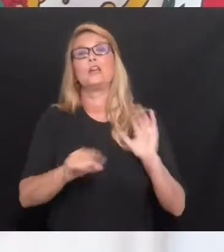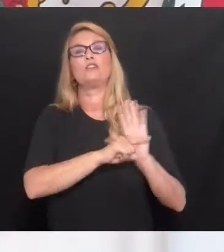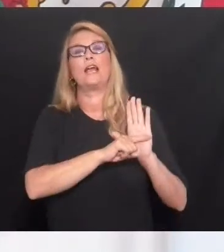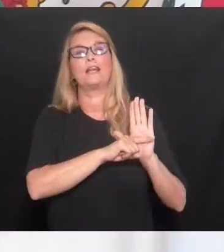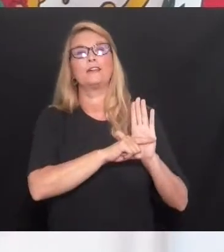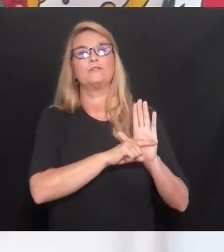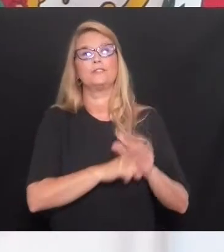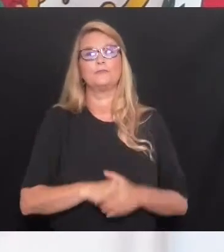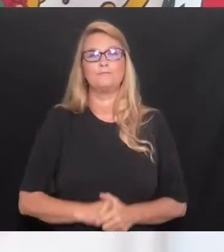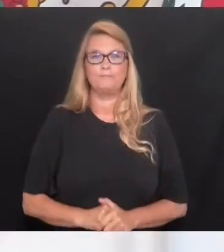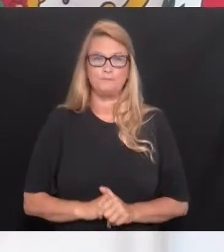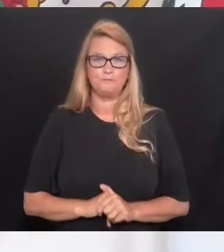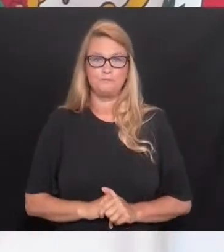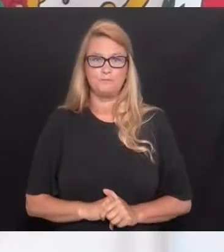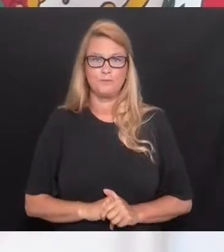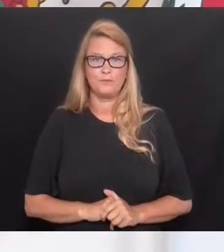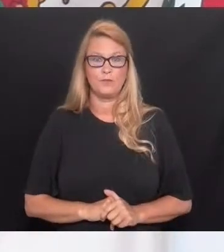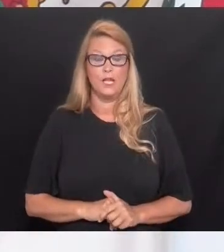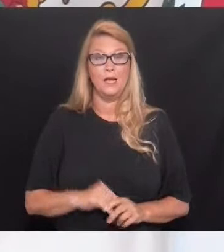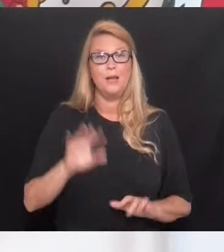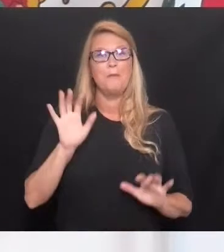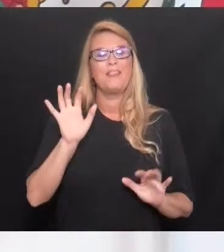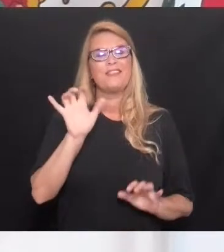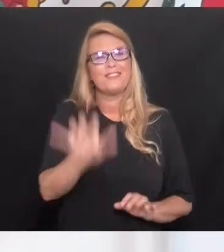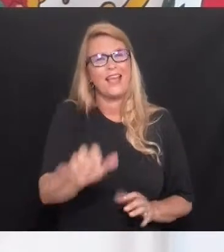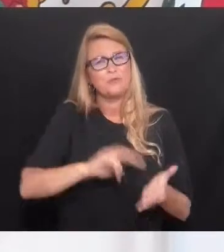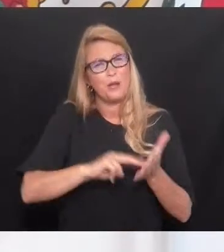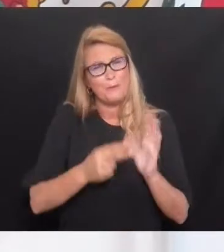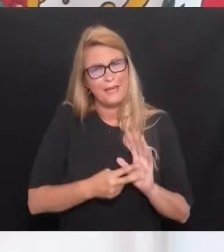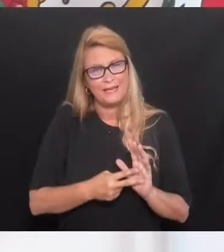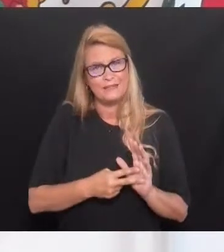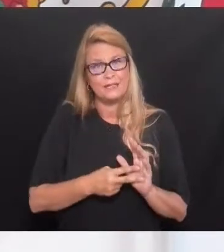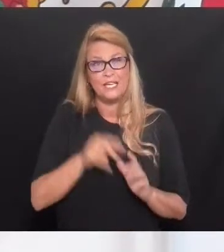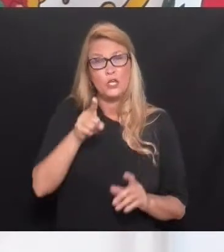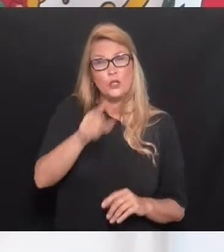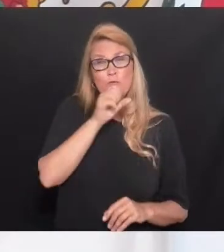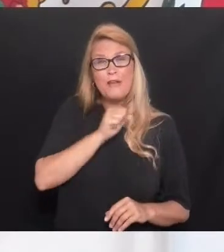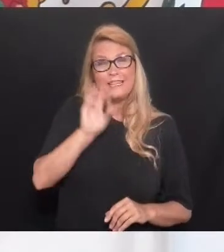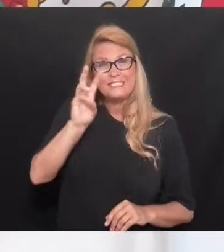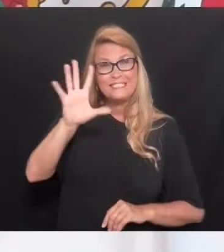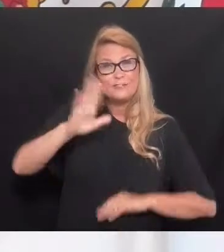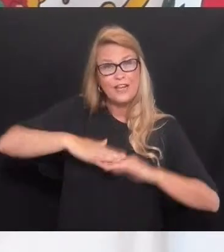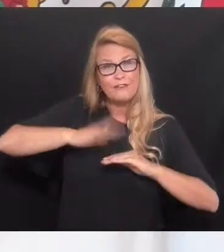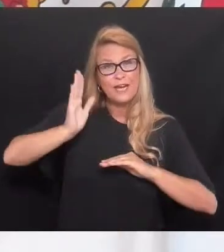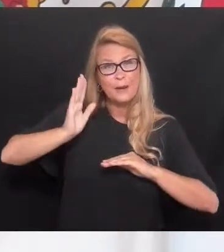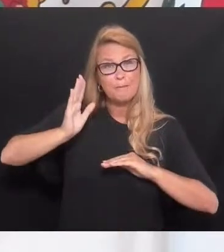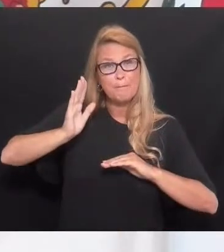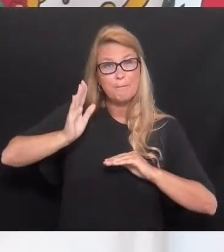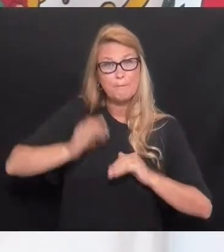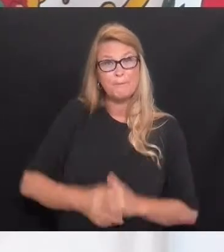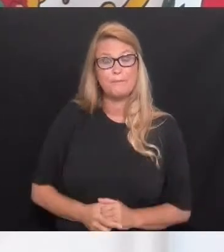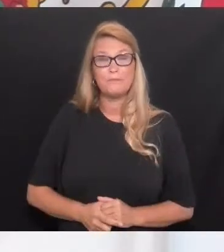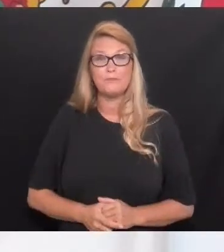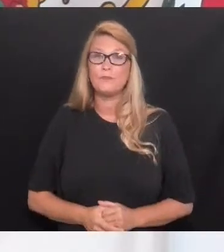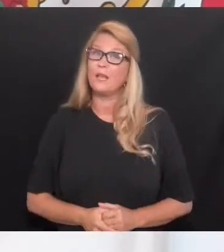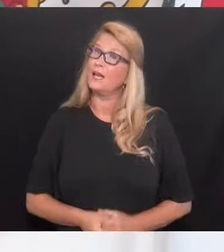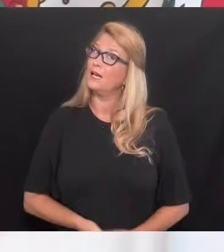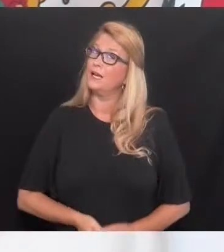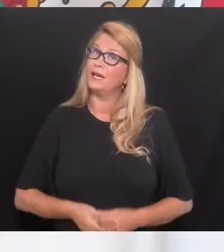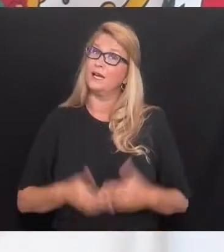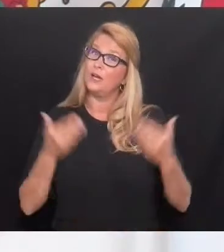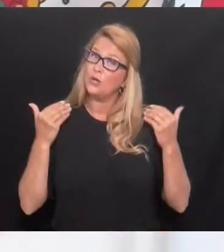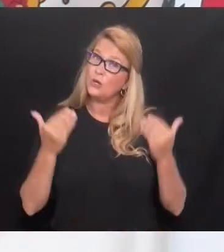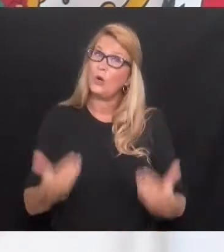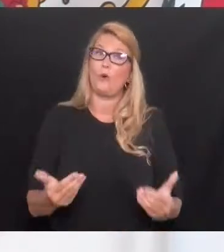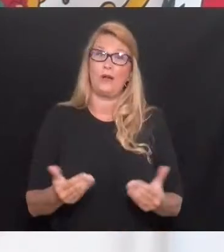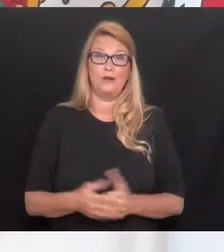negative again. But that's what I'm telling you. If you're 65 and plus, you know, come on.